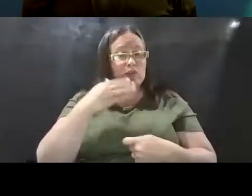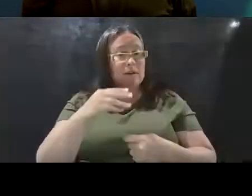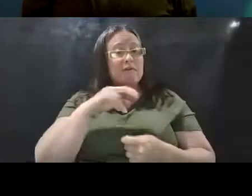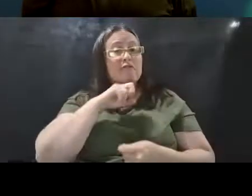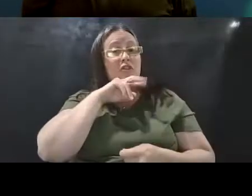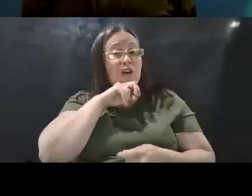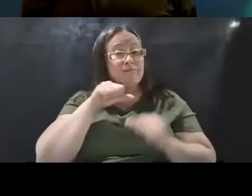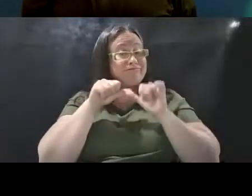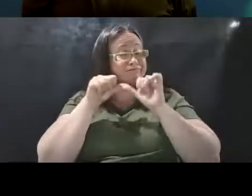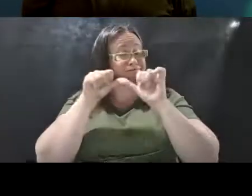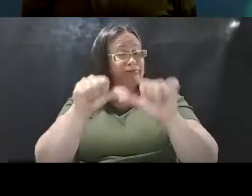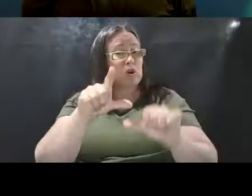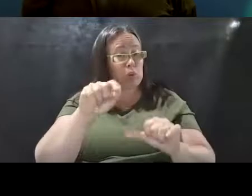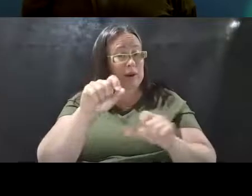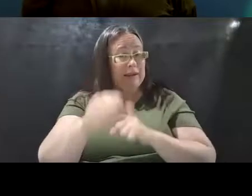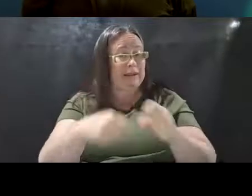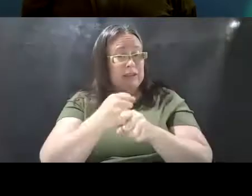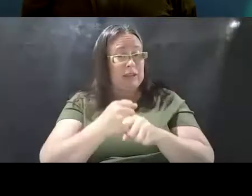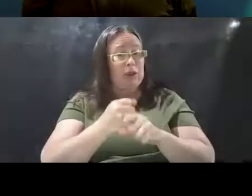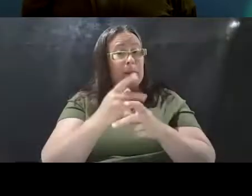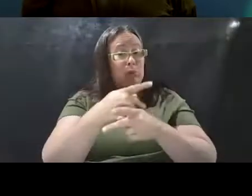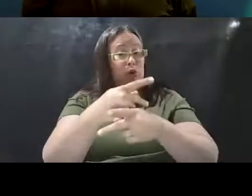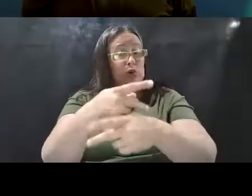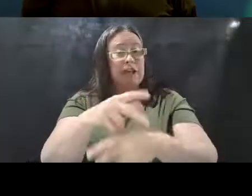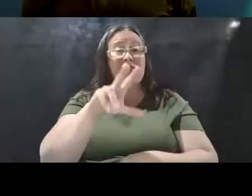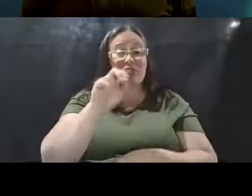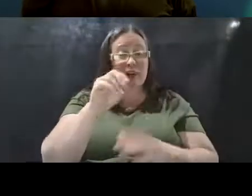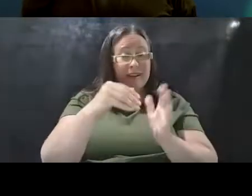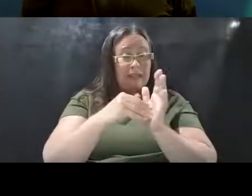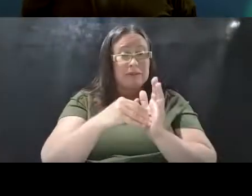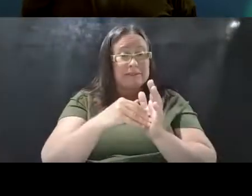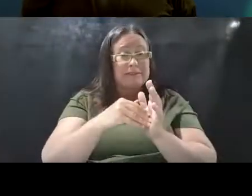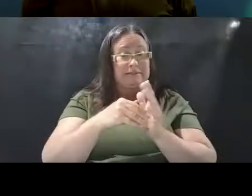20 years and produced 30,000 offspring.